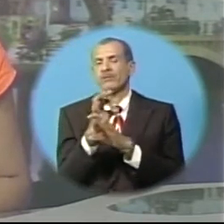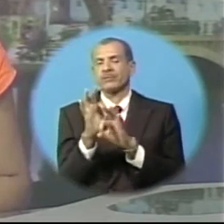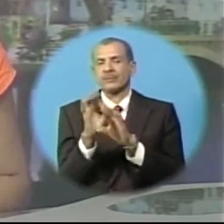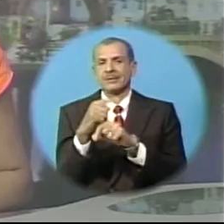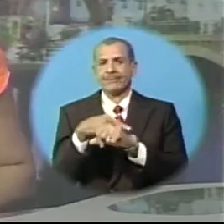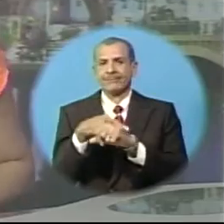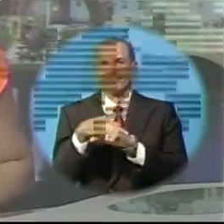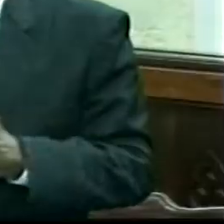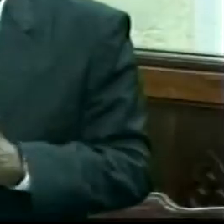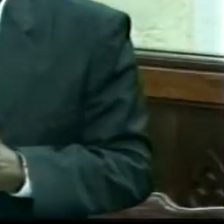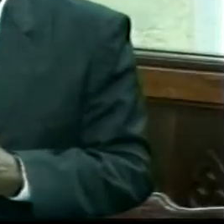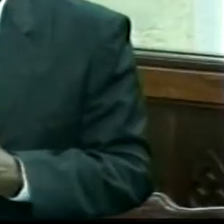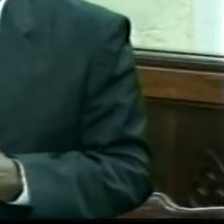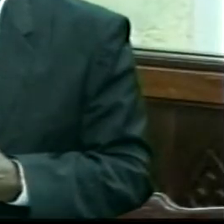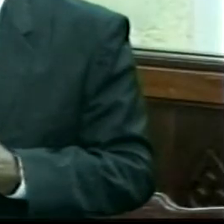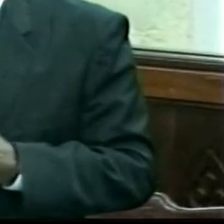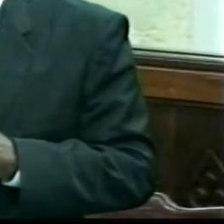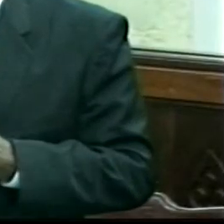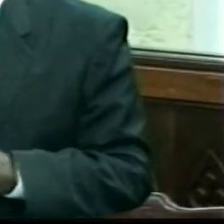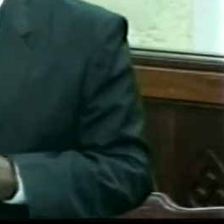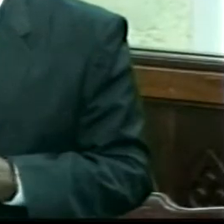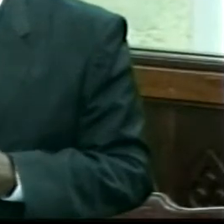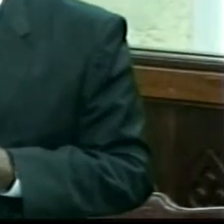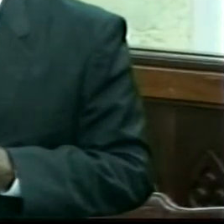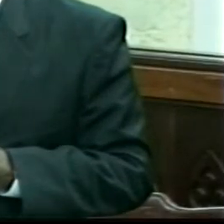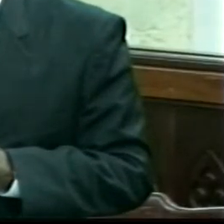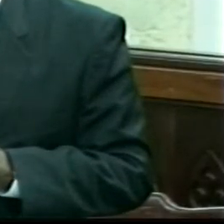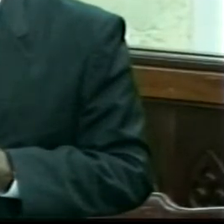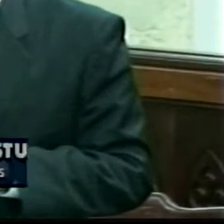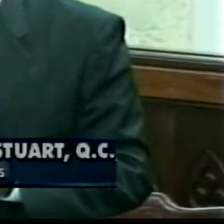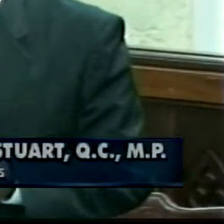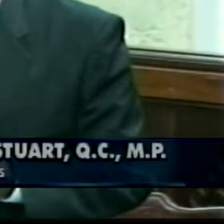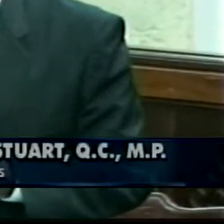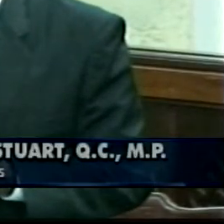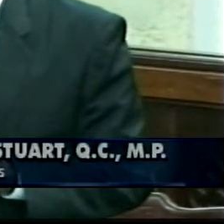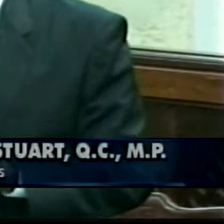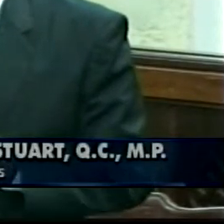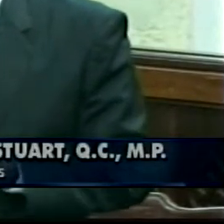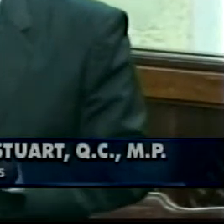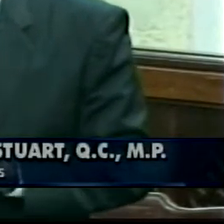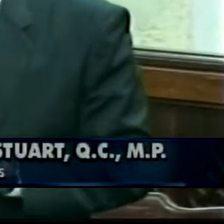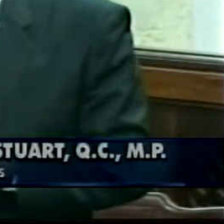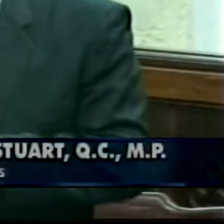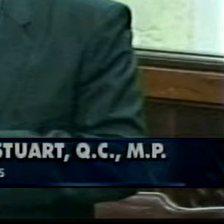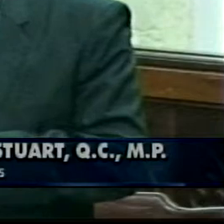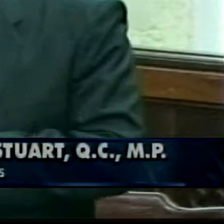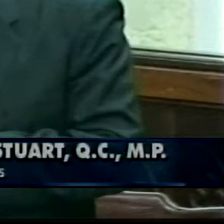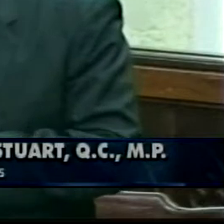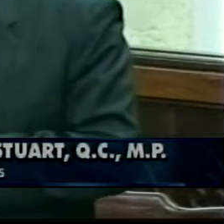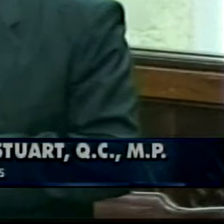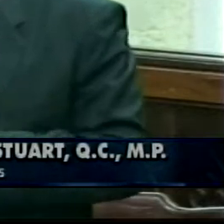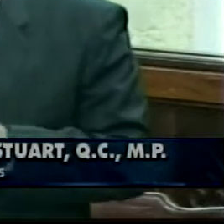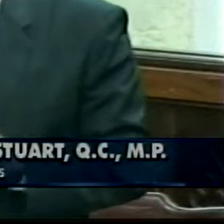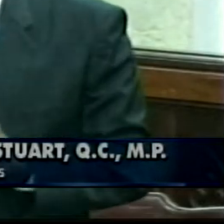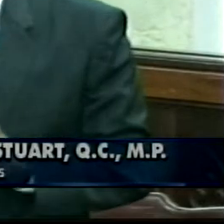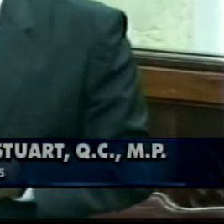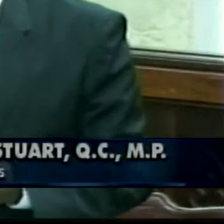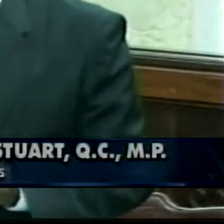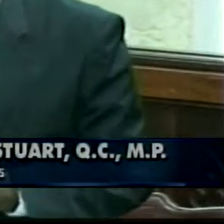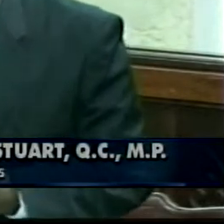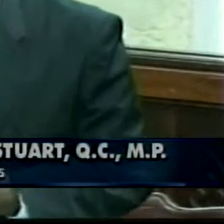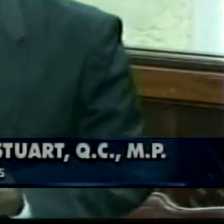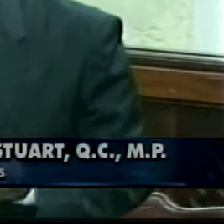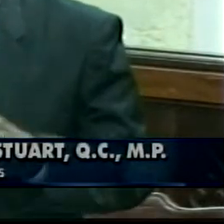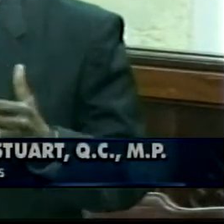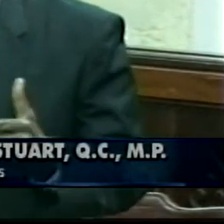period. To come forward and pay their taxes free of interest, free of